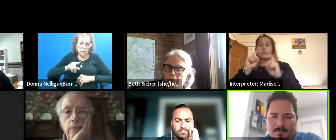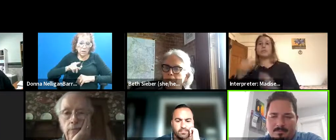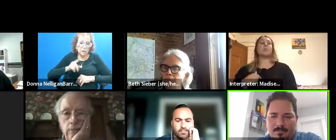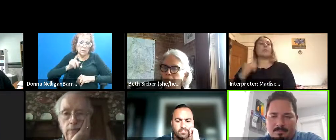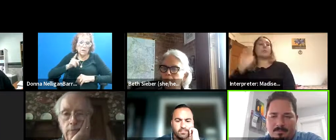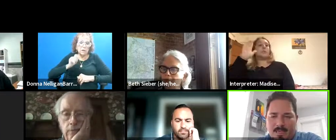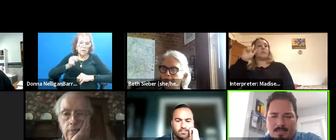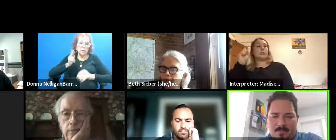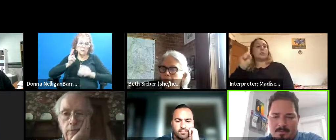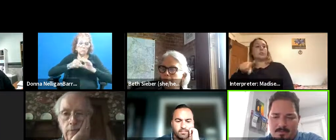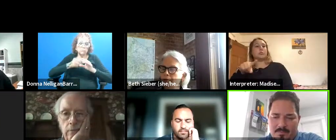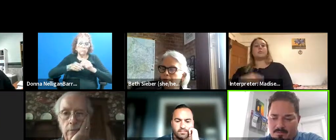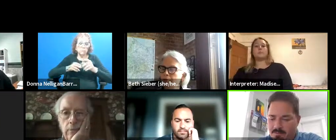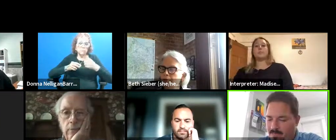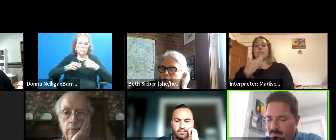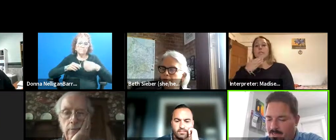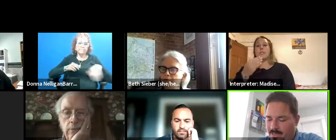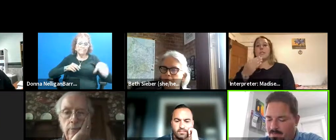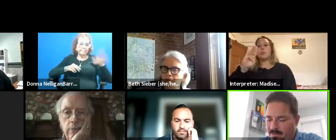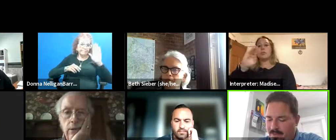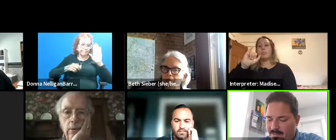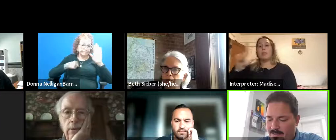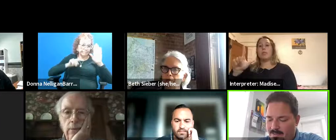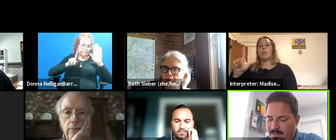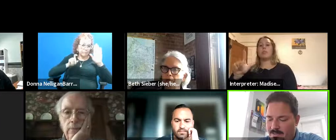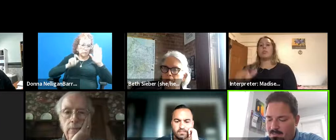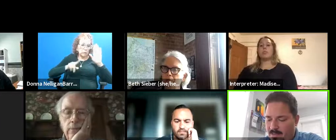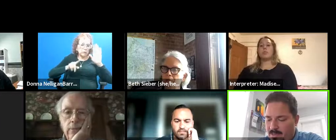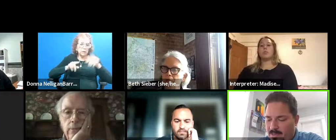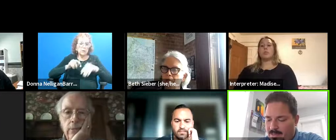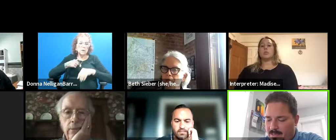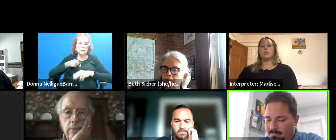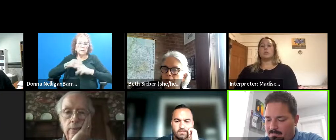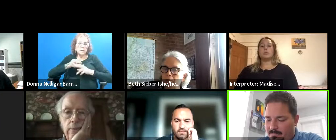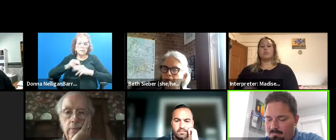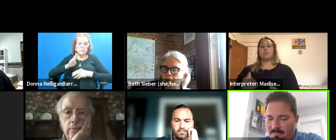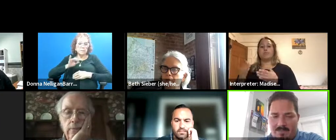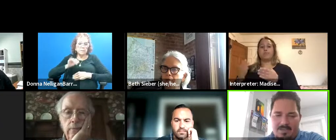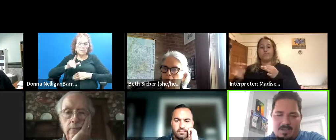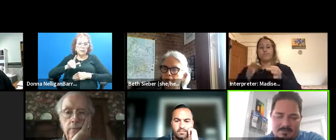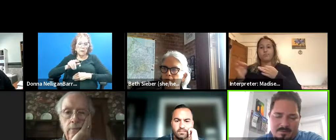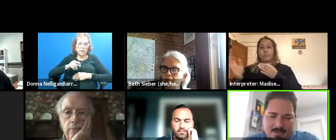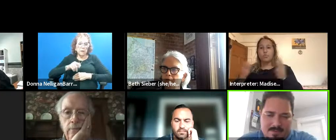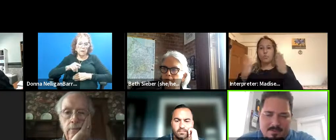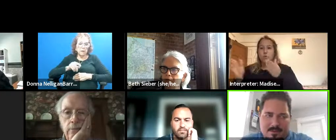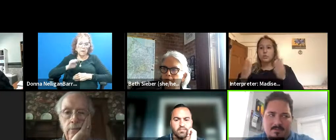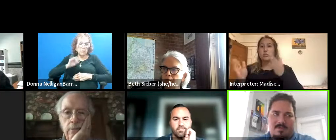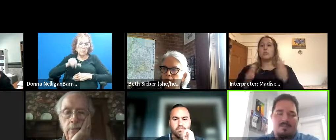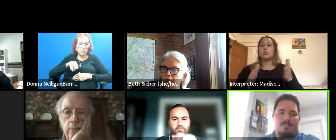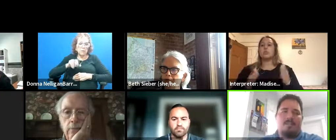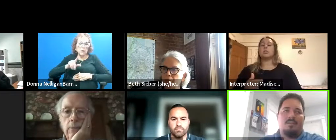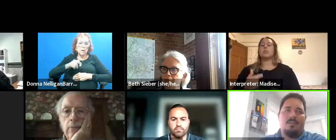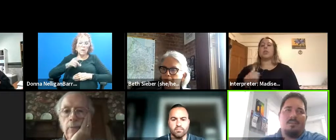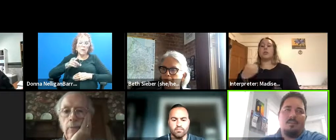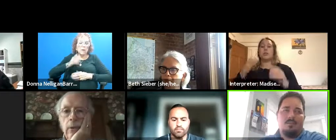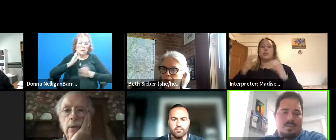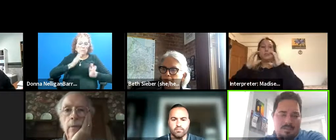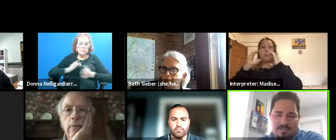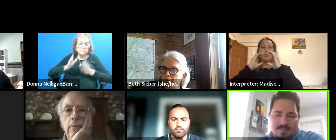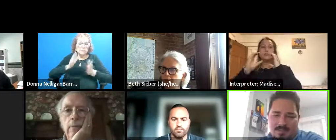Sure. Thank you, Bill, for outlining the process. I've been having conversations around this,